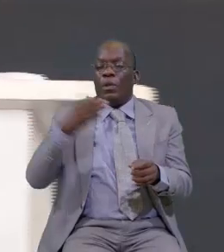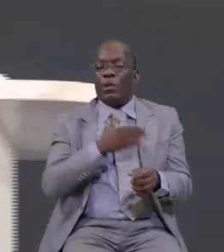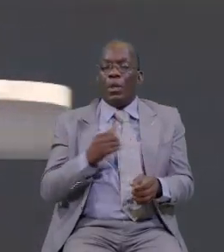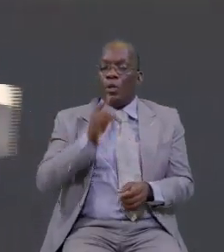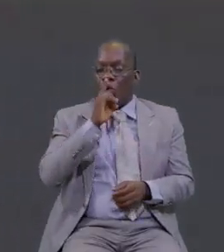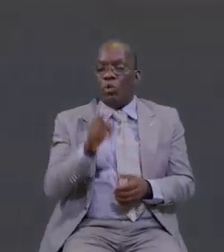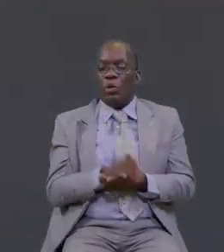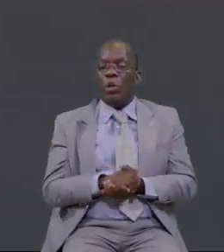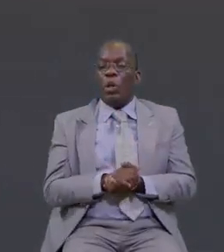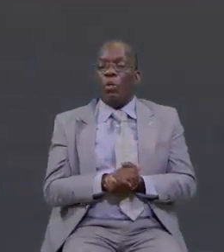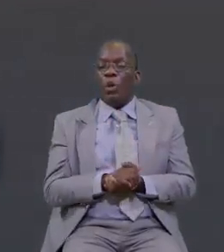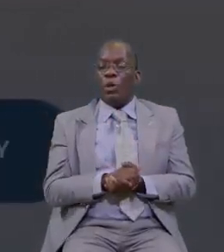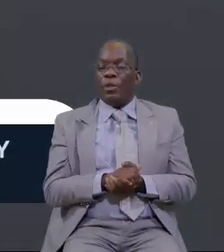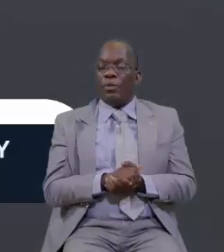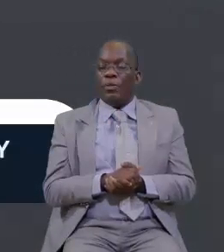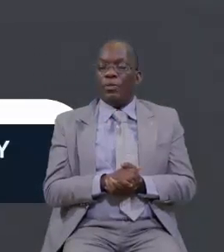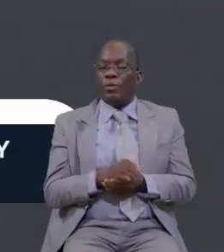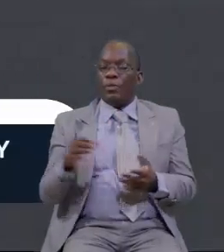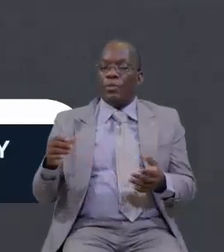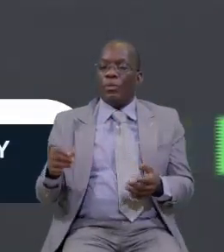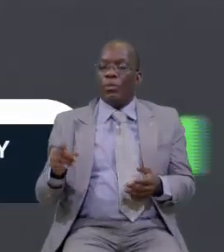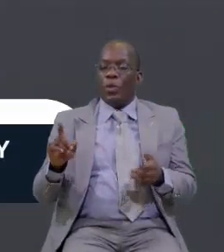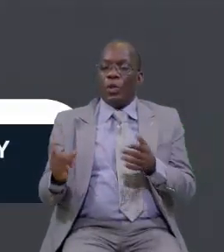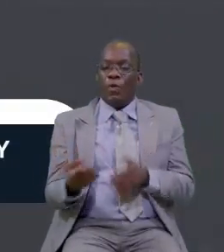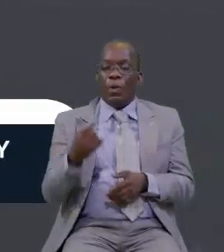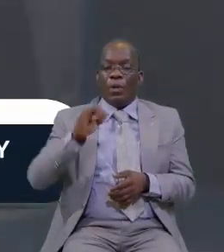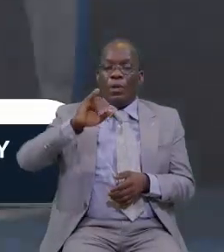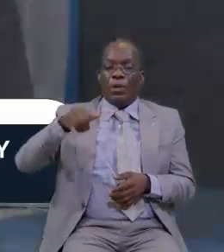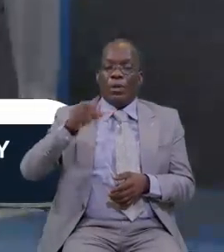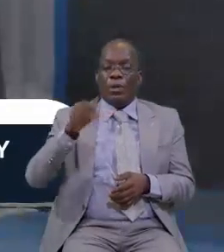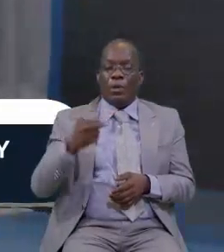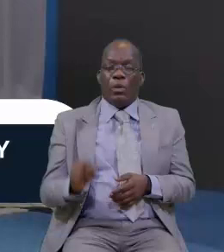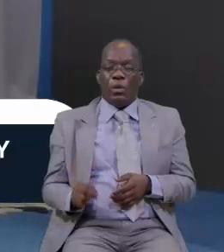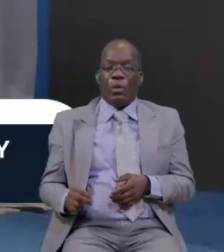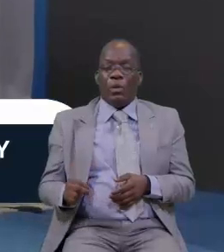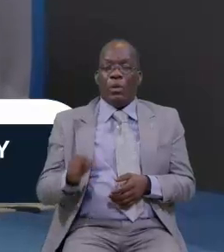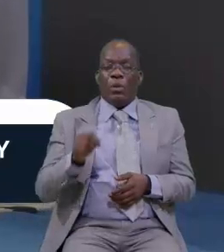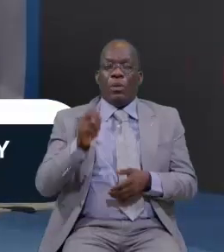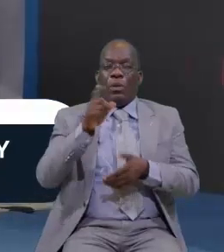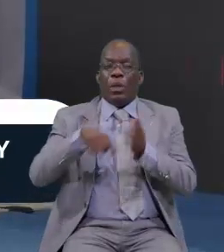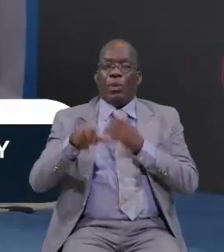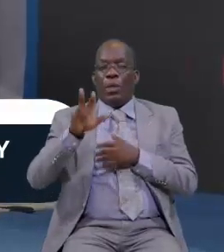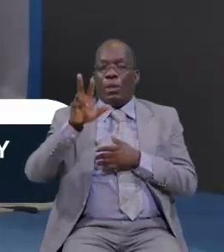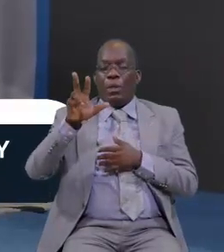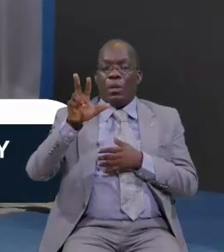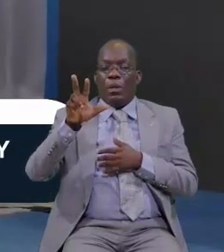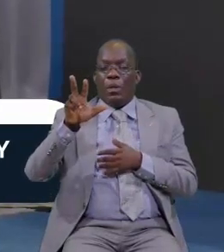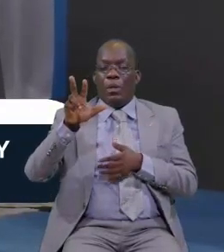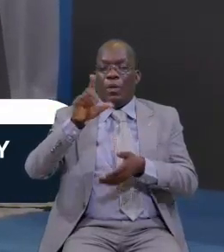chapter 3, reading from verse 5, when this Christ,